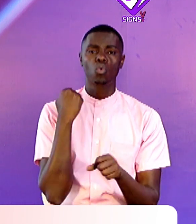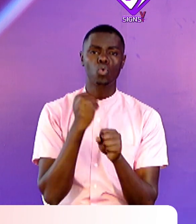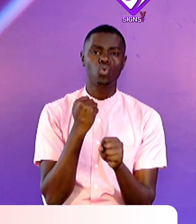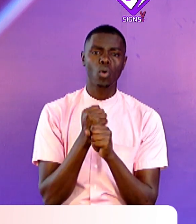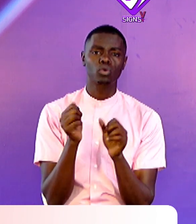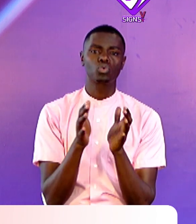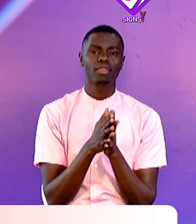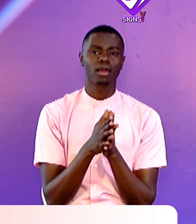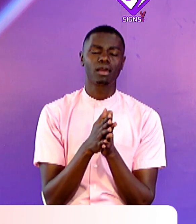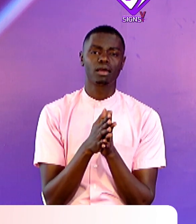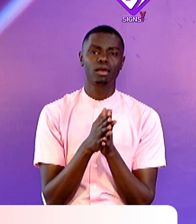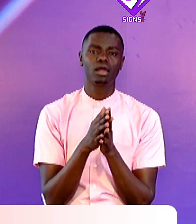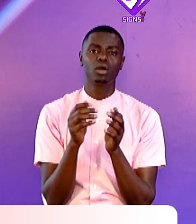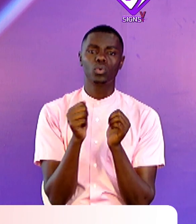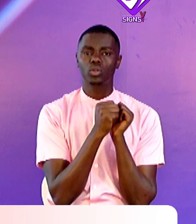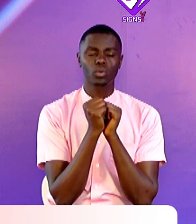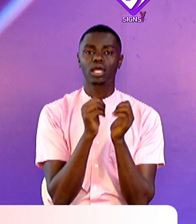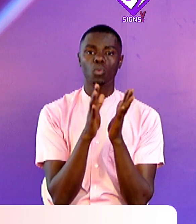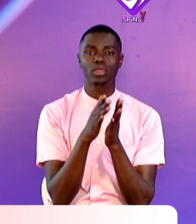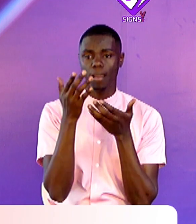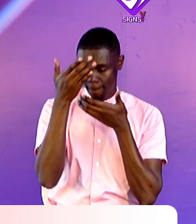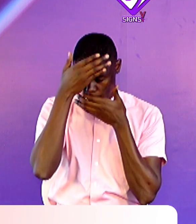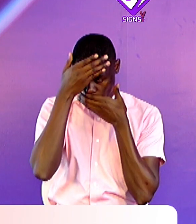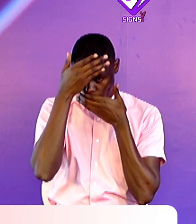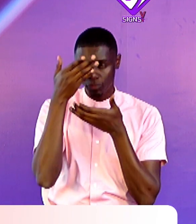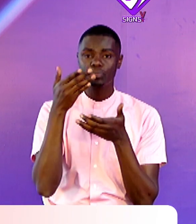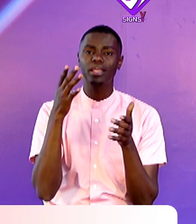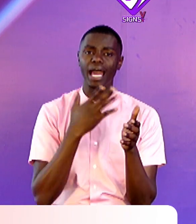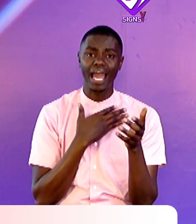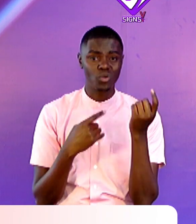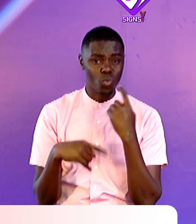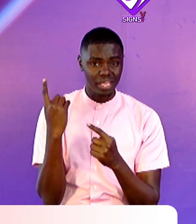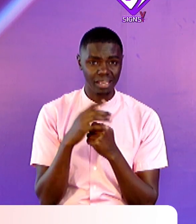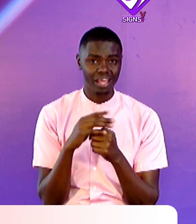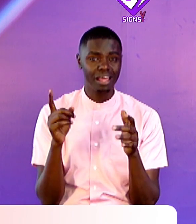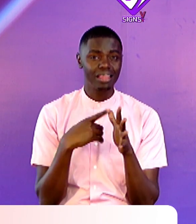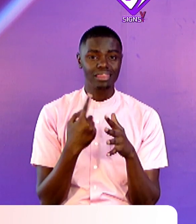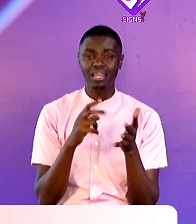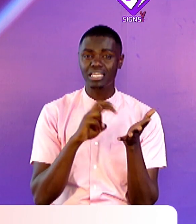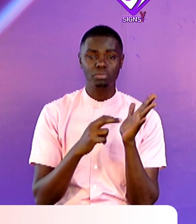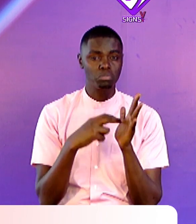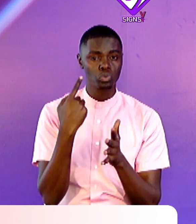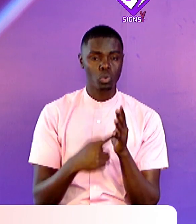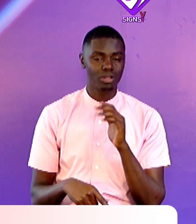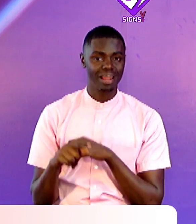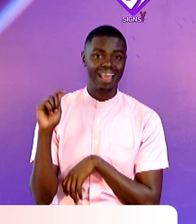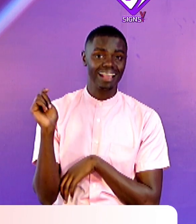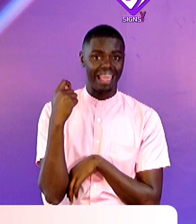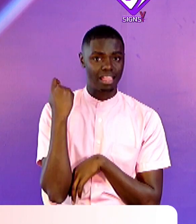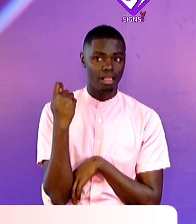together with teams like Morocco and win, then it means that Kenya